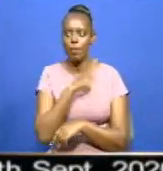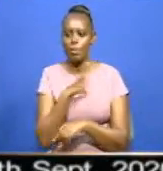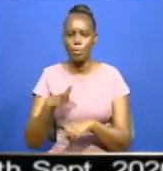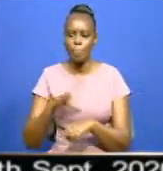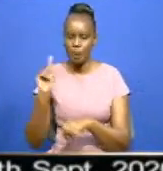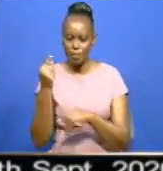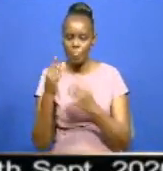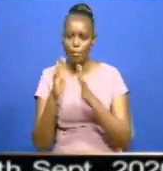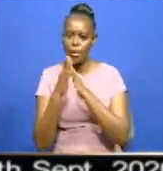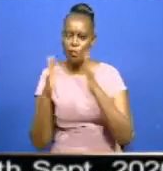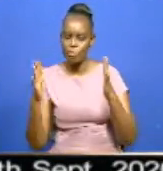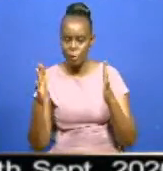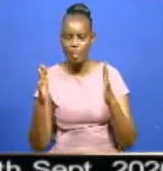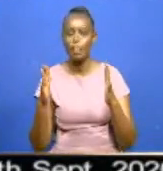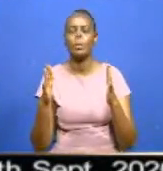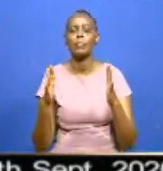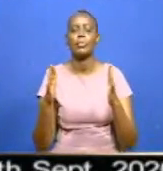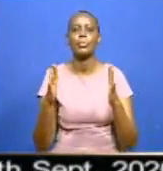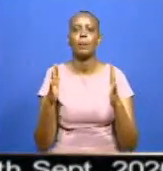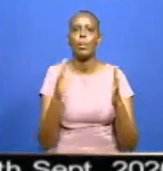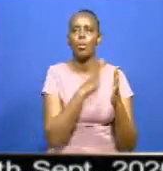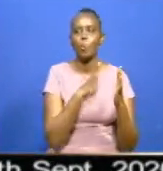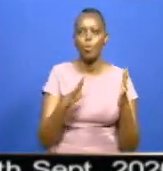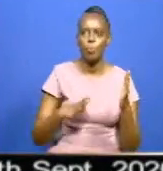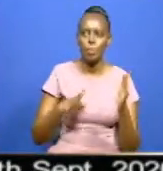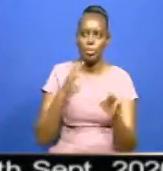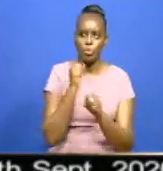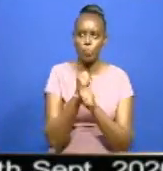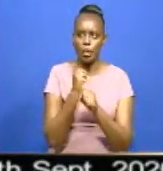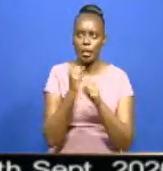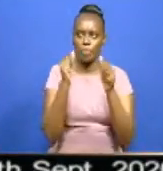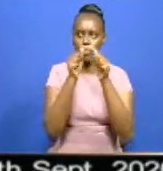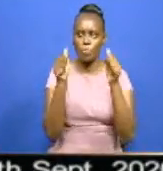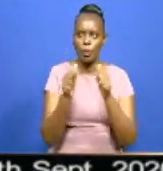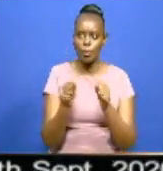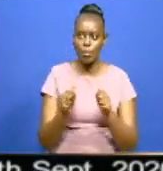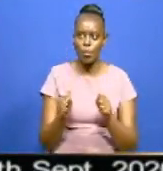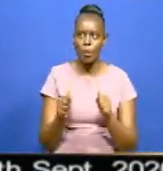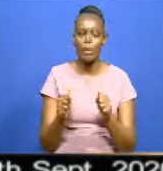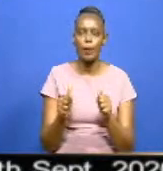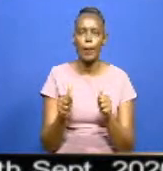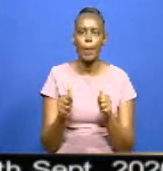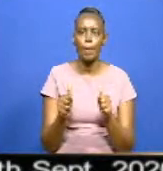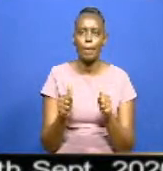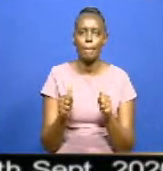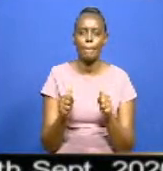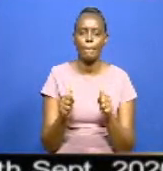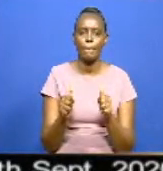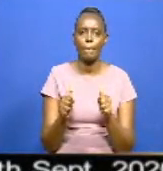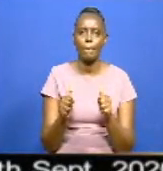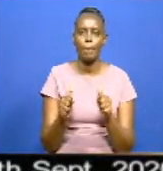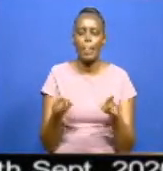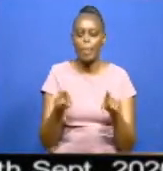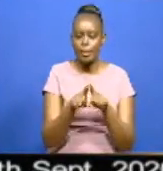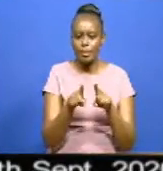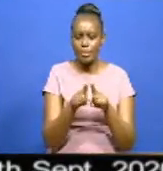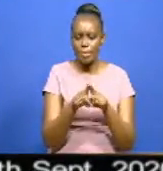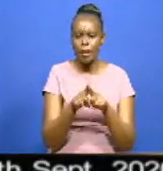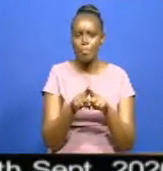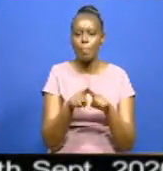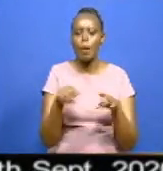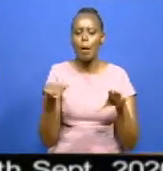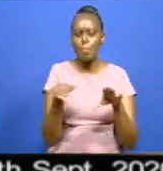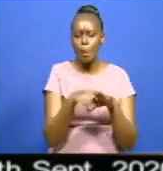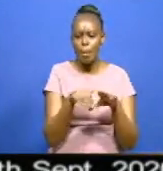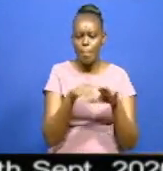thank and congratulate the committee for doing a good job. In fact, the mover of the motion was very slow